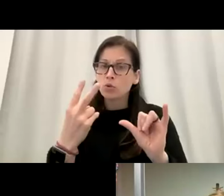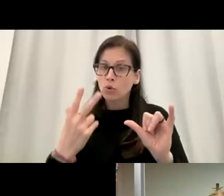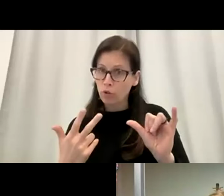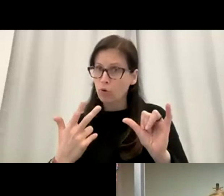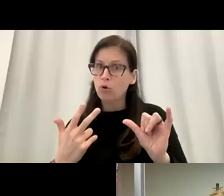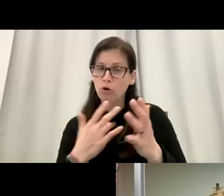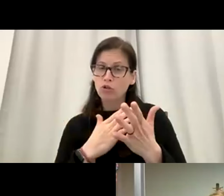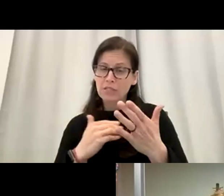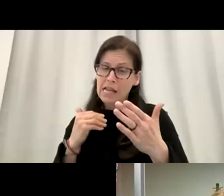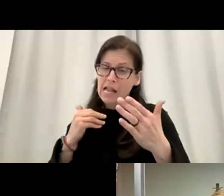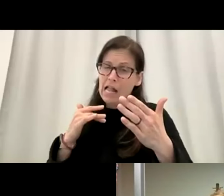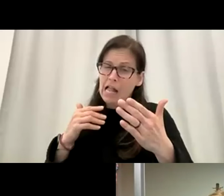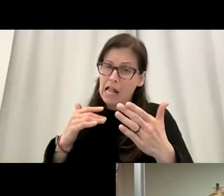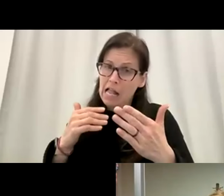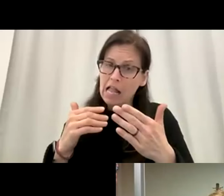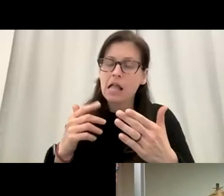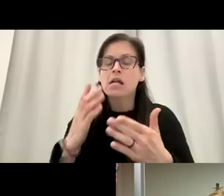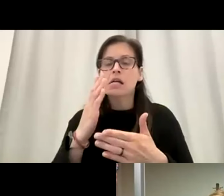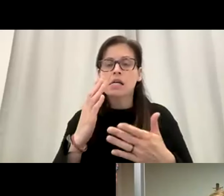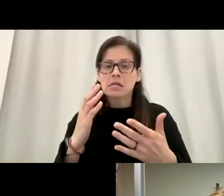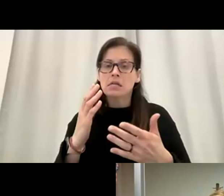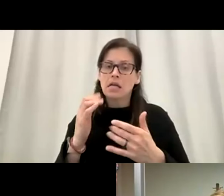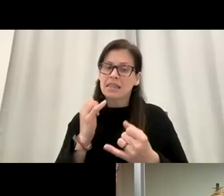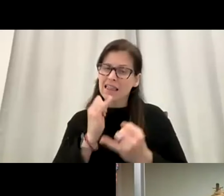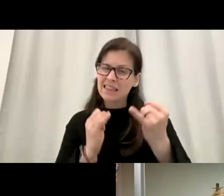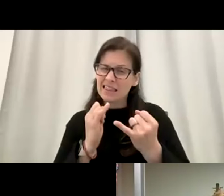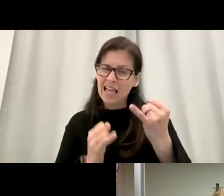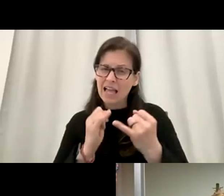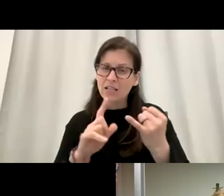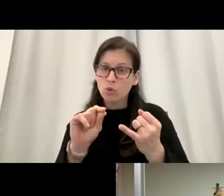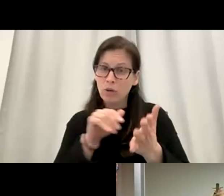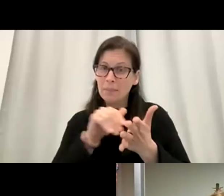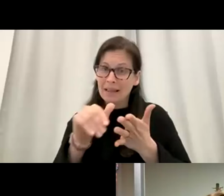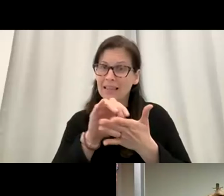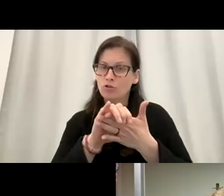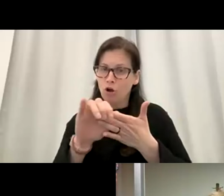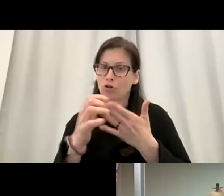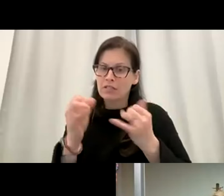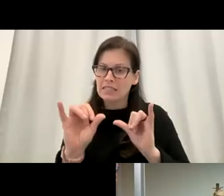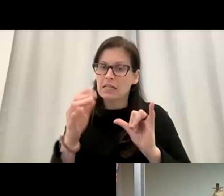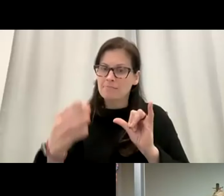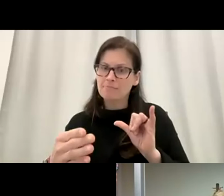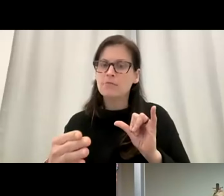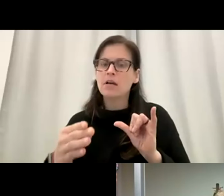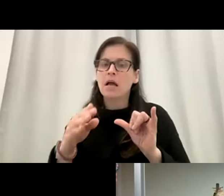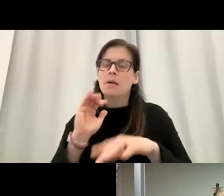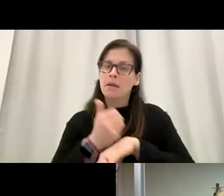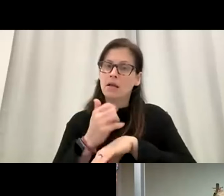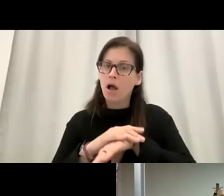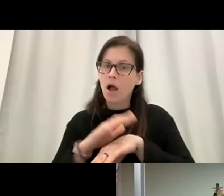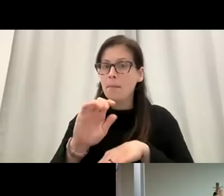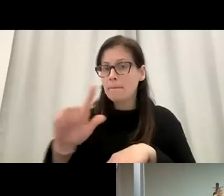way there, and there is some movement on that last remaining $20 million, thanks to a bill that Governor